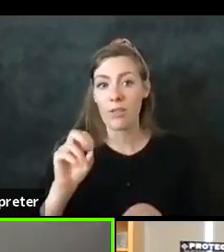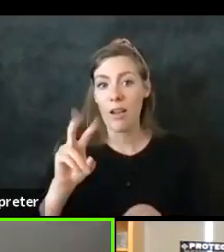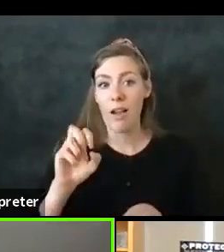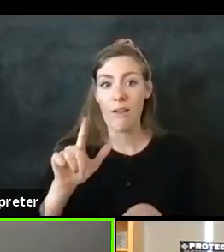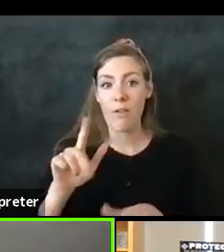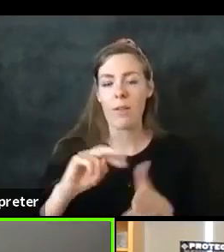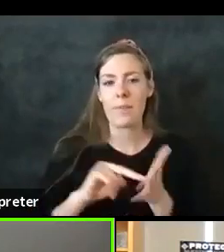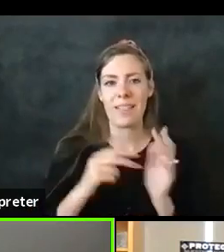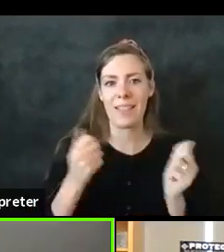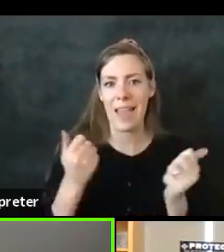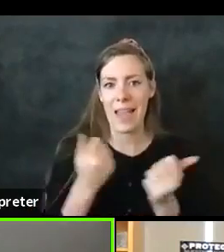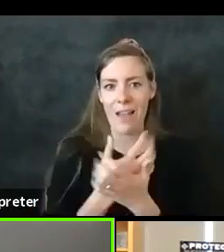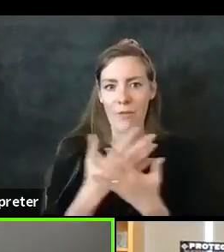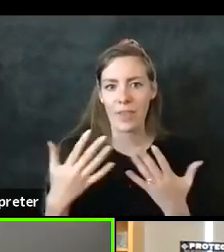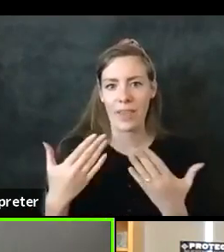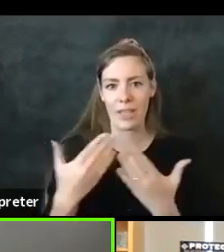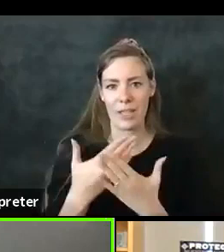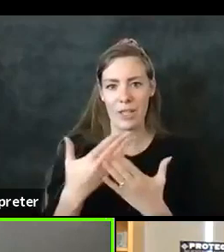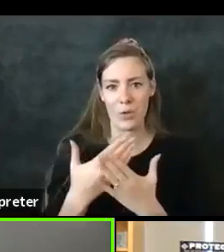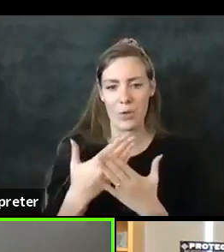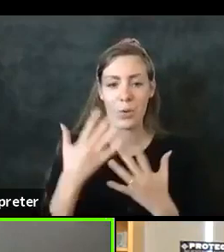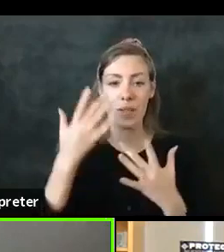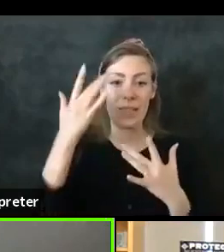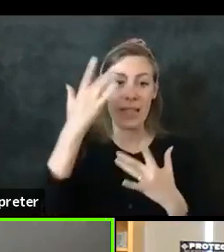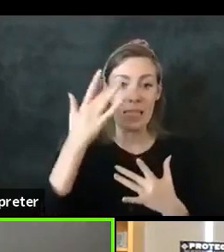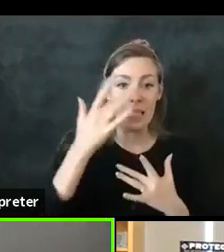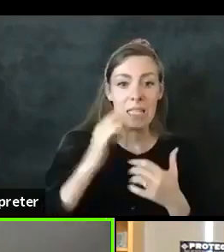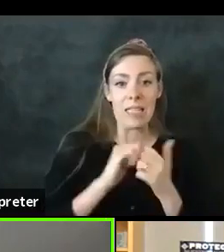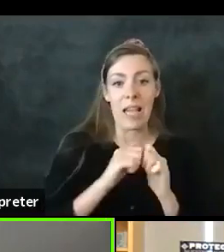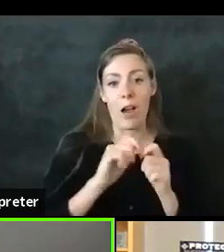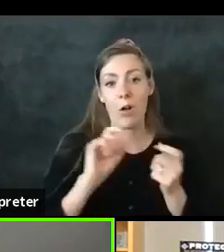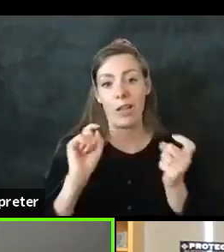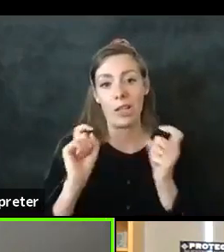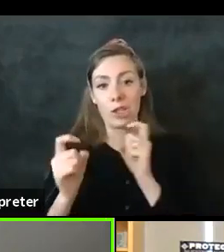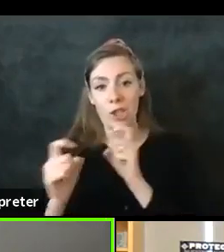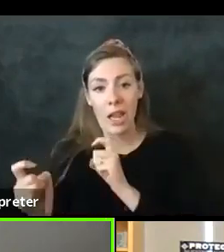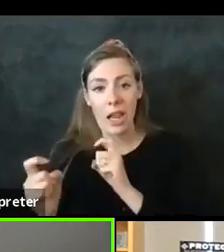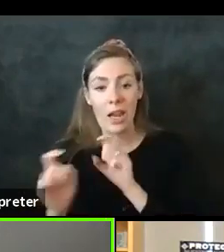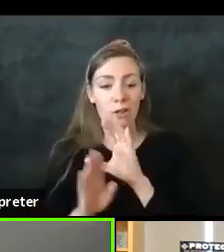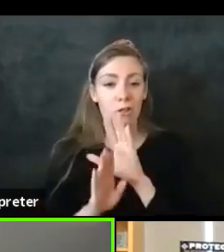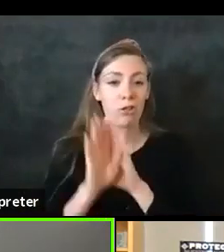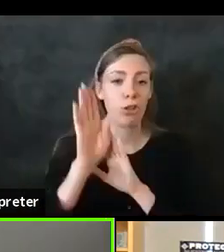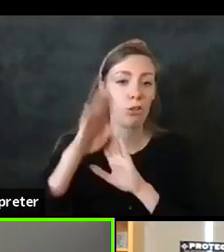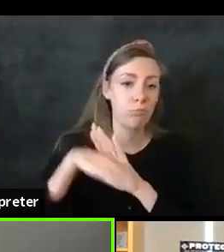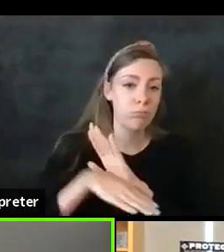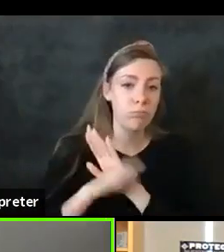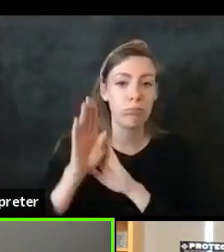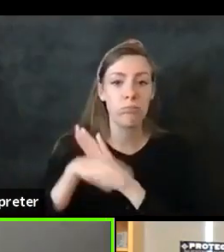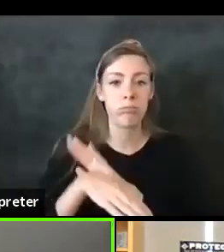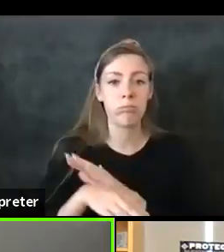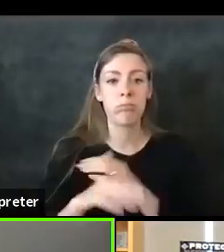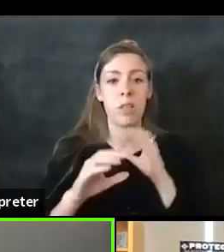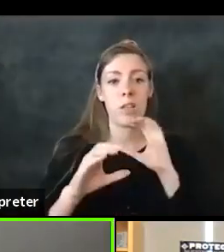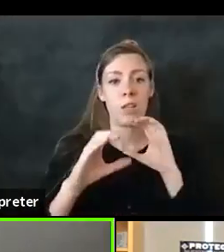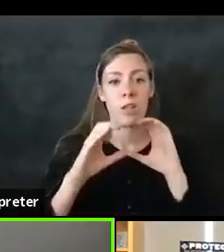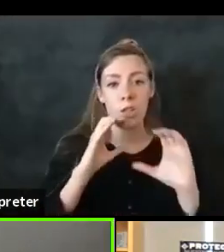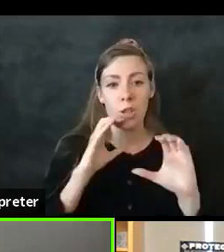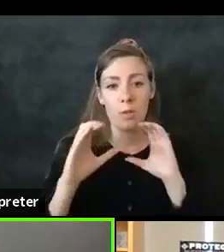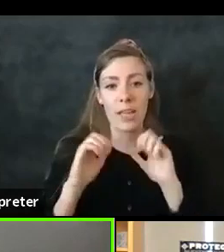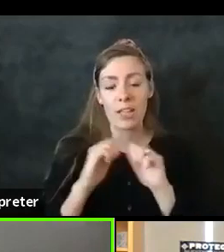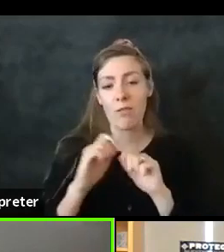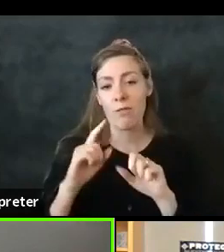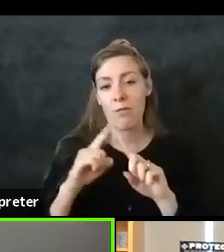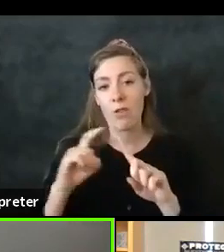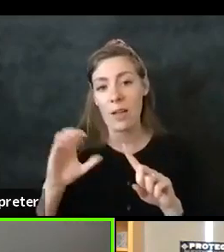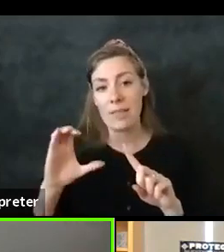novel. What the disease is doing, how the variants change, what we've seen with surges, how we've had communication from the